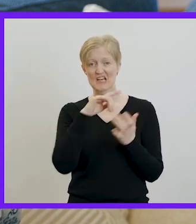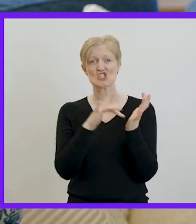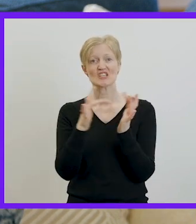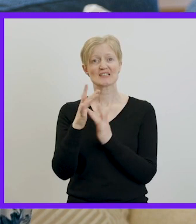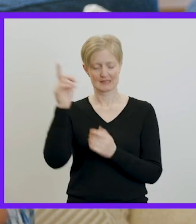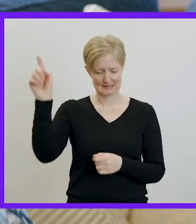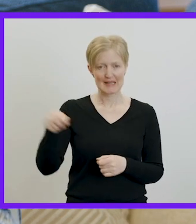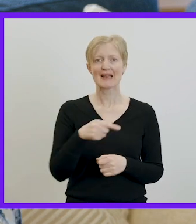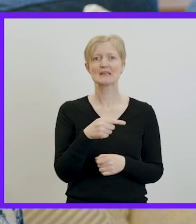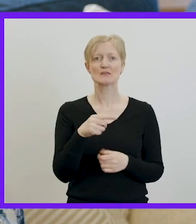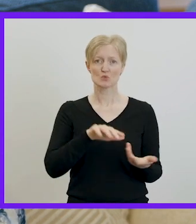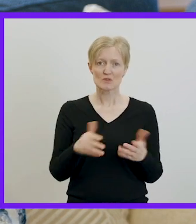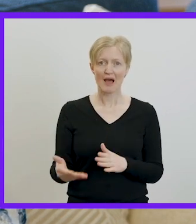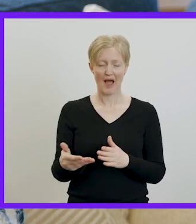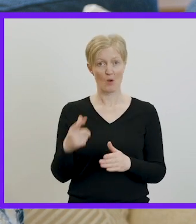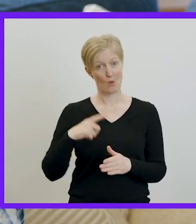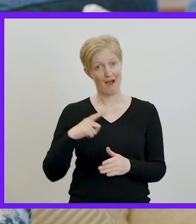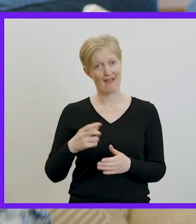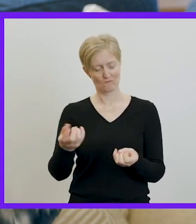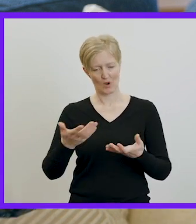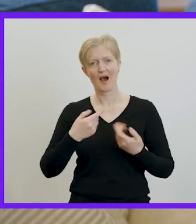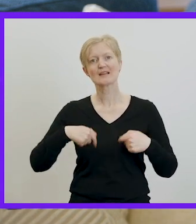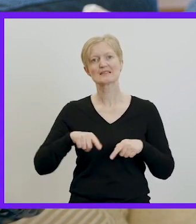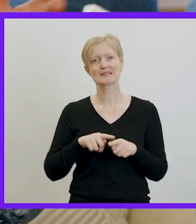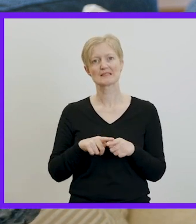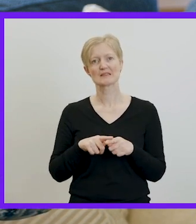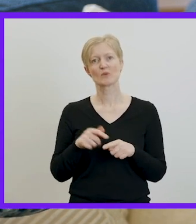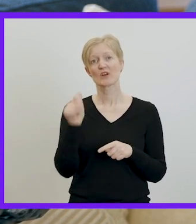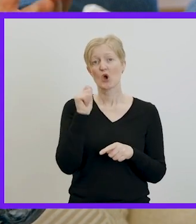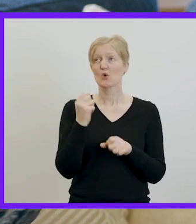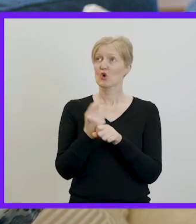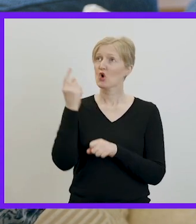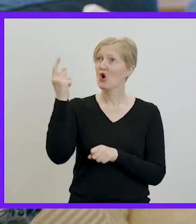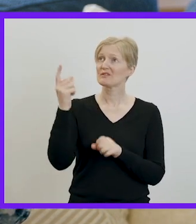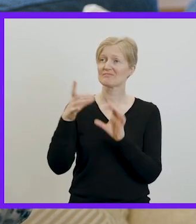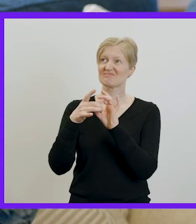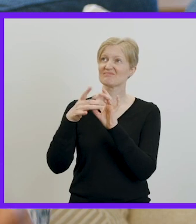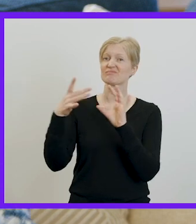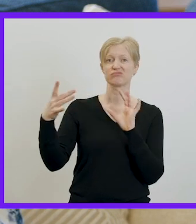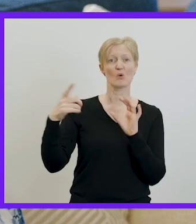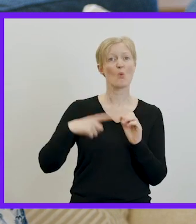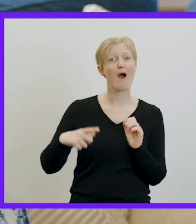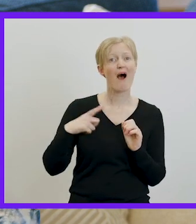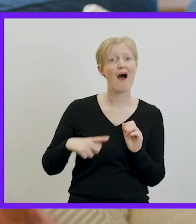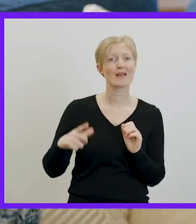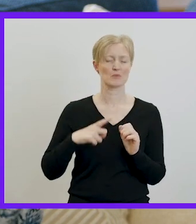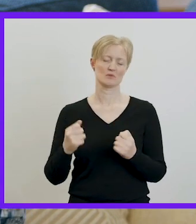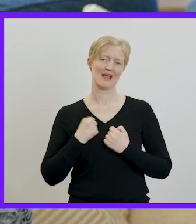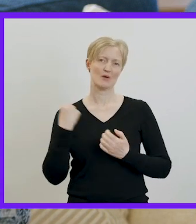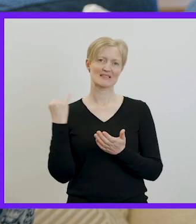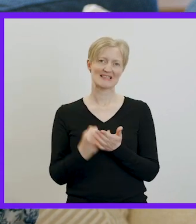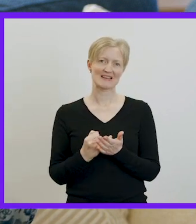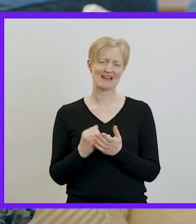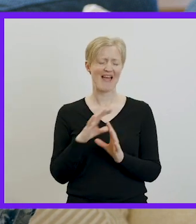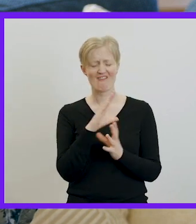to die on the cross for us. We come to know that God is out of relationship with us because of our sin. Everything